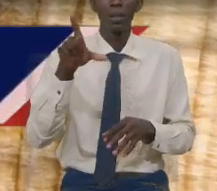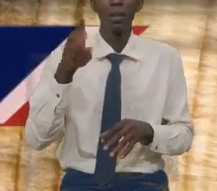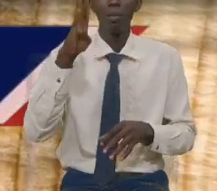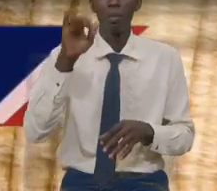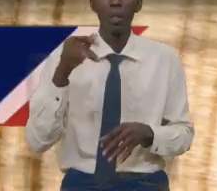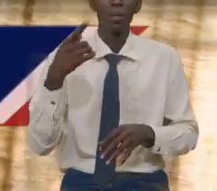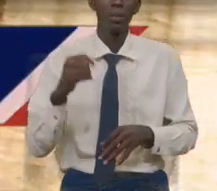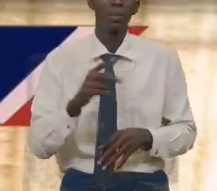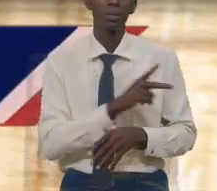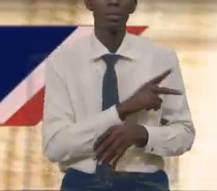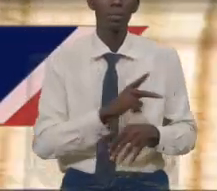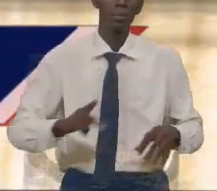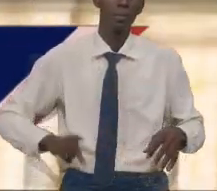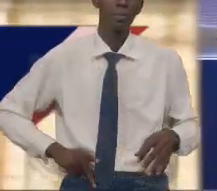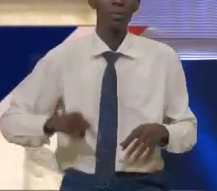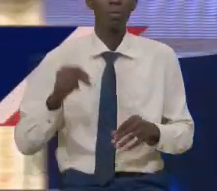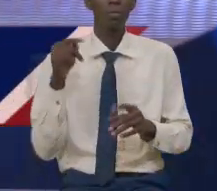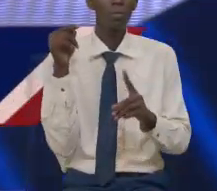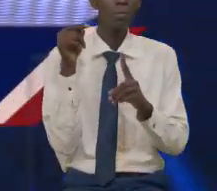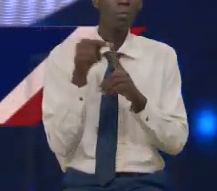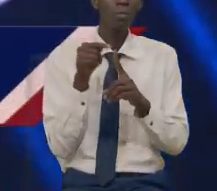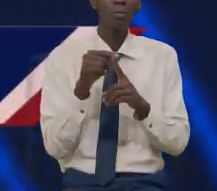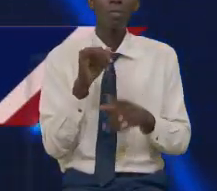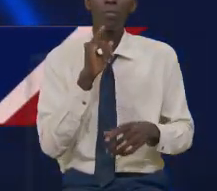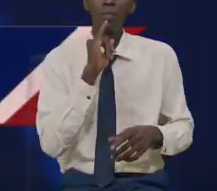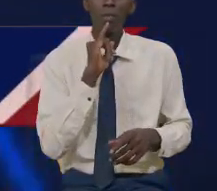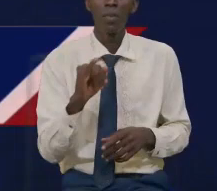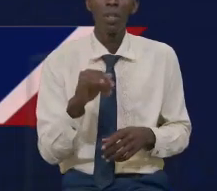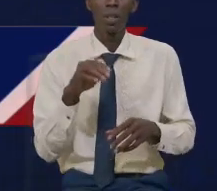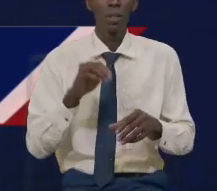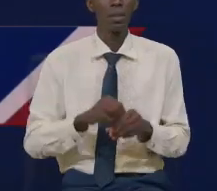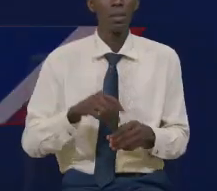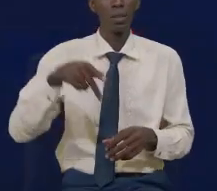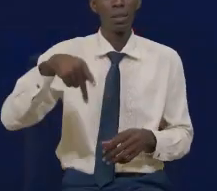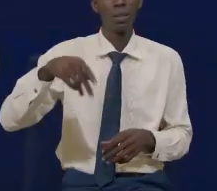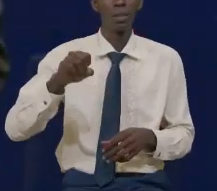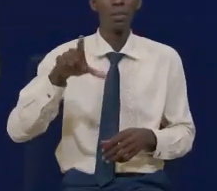the king. The point is in